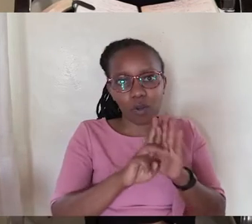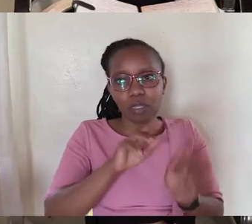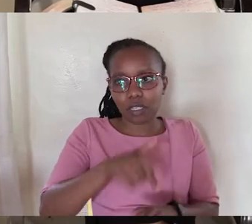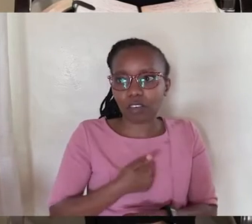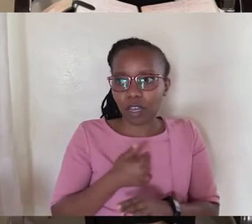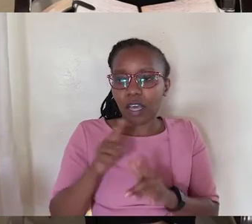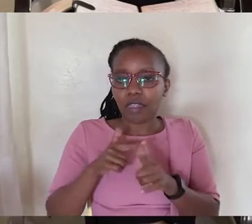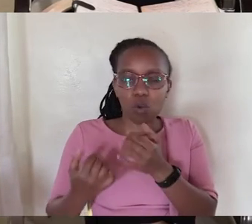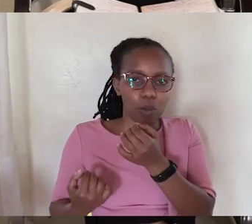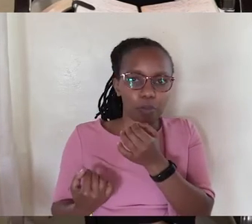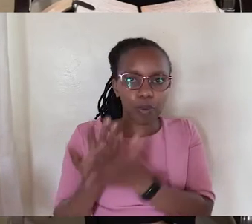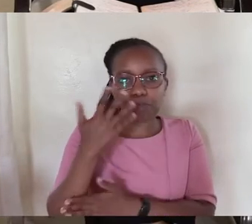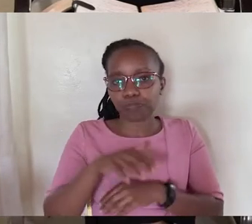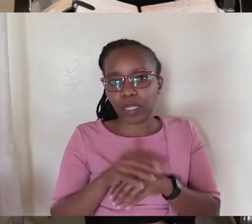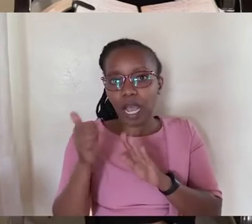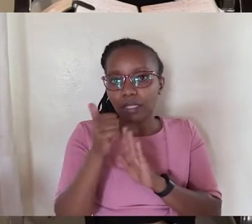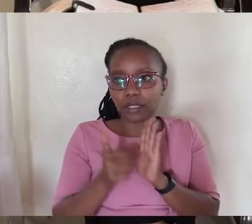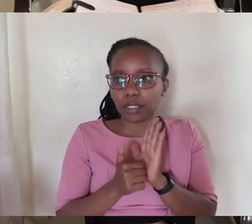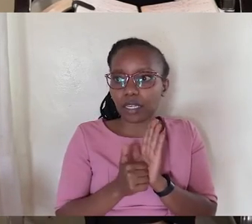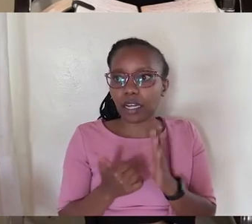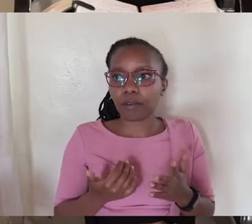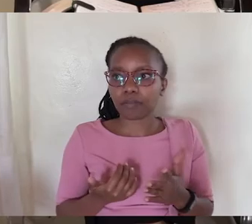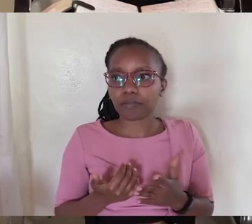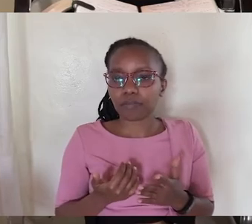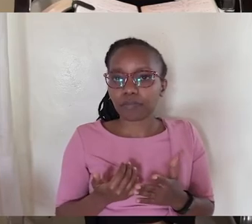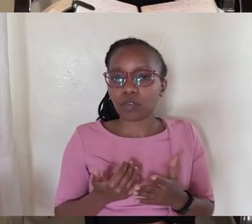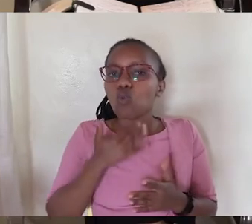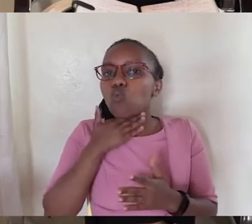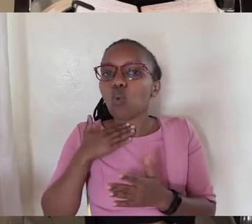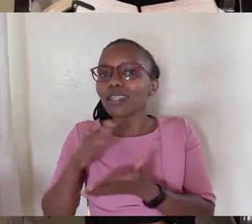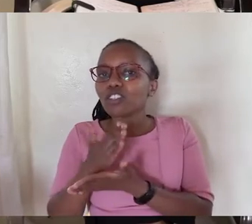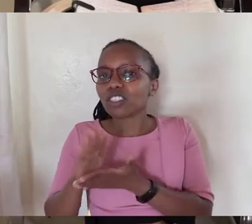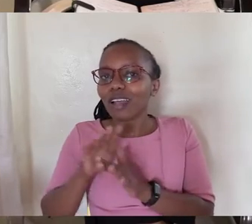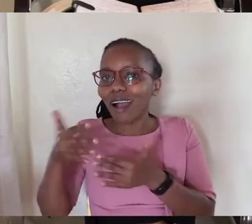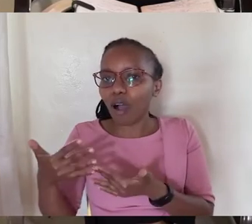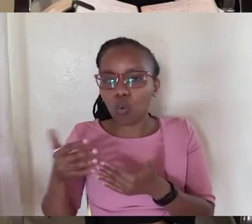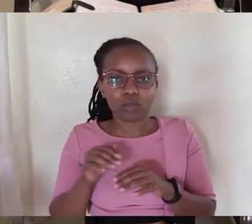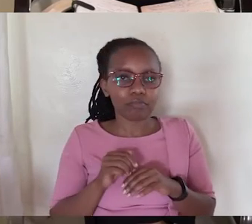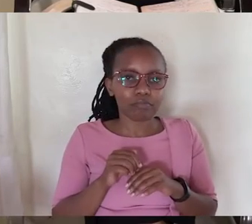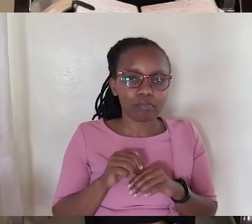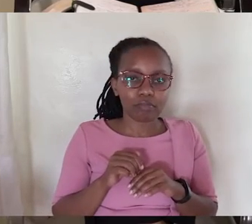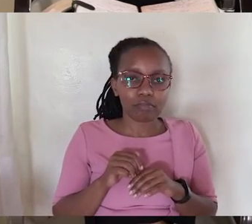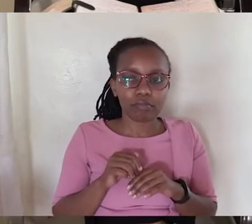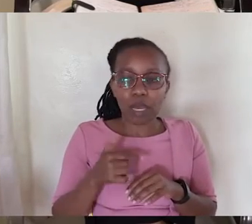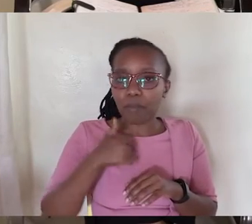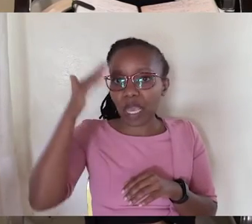the birth of Grace Agenda. But then the problem was, what is it that I wanted to say? And how did I want to say it?